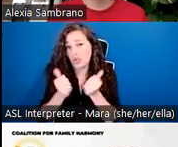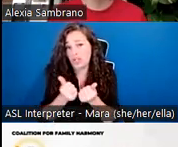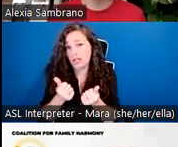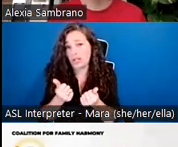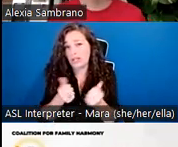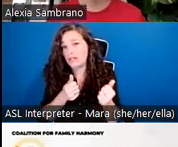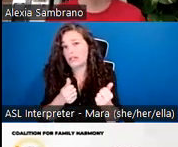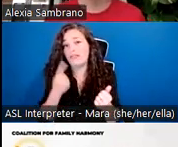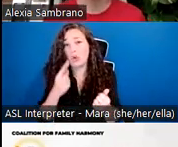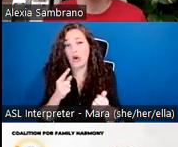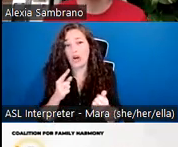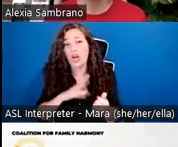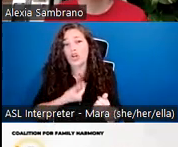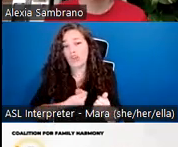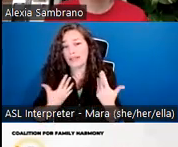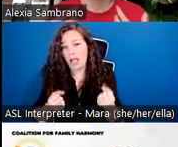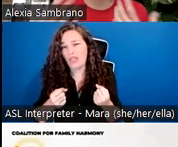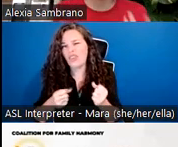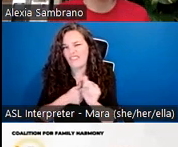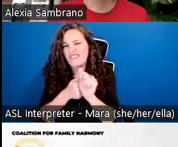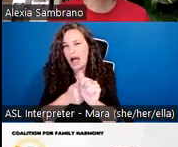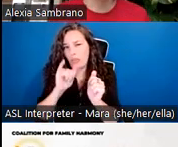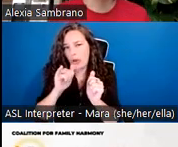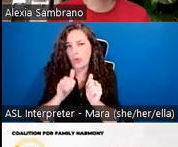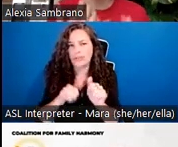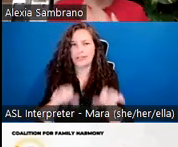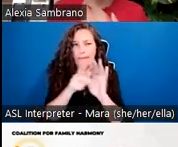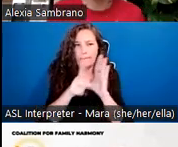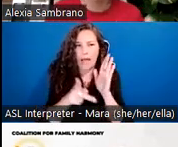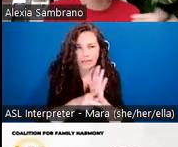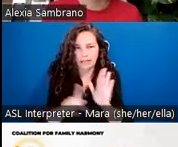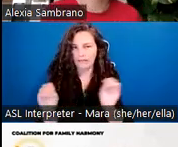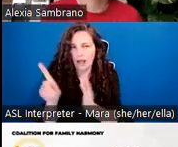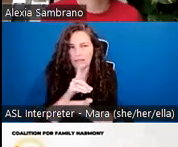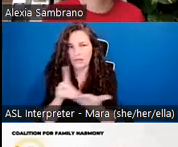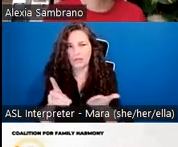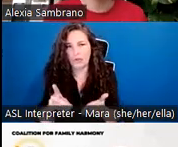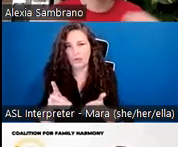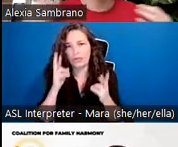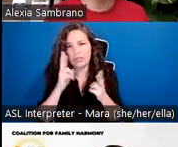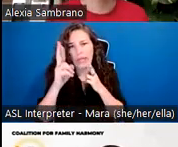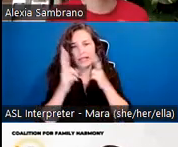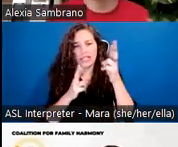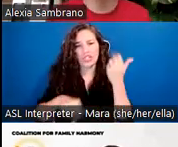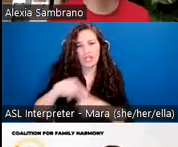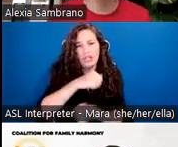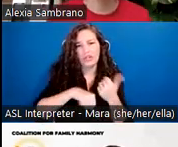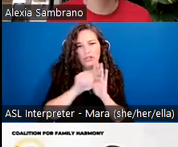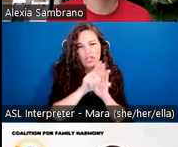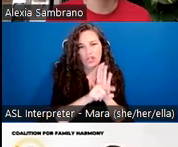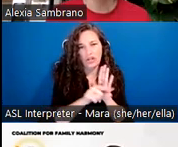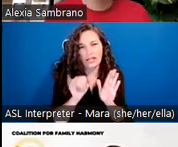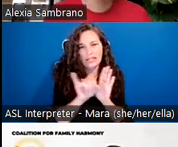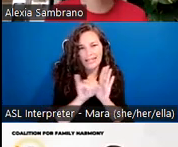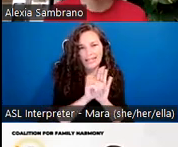respect and non-discrimination. So respecting each other's gender identities within your workplace, as well as those of their